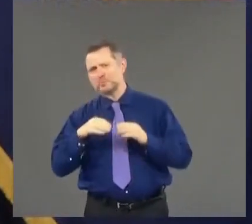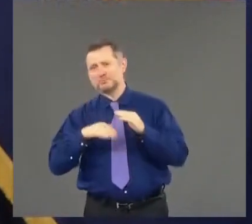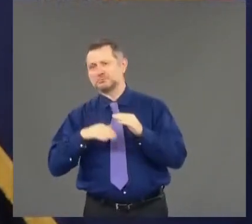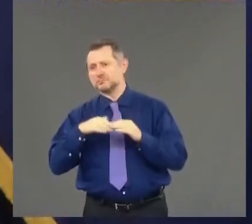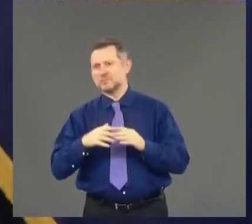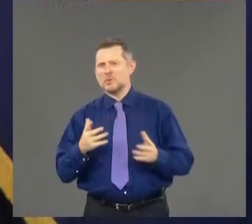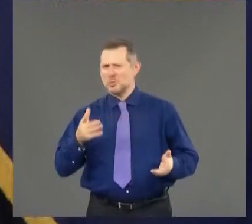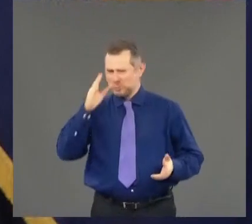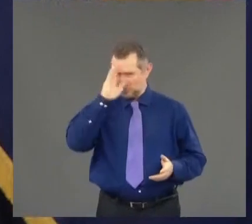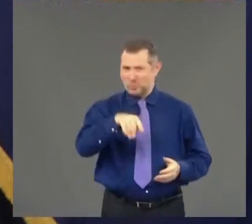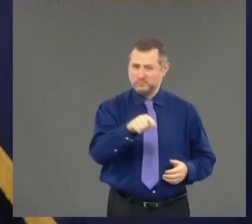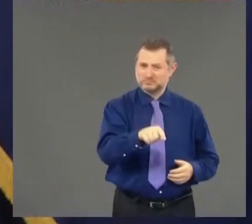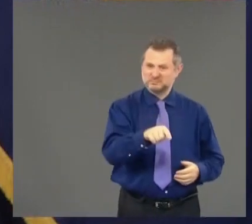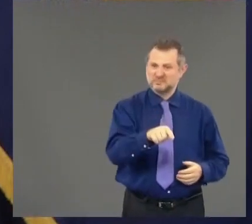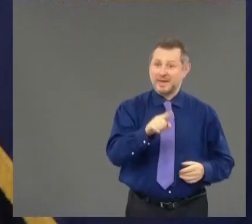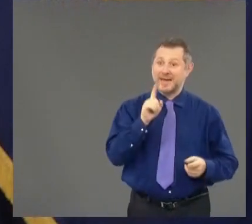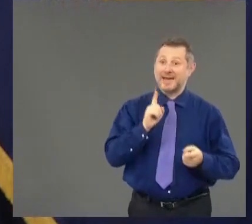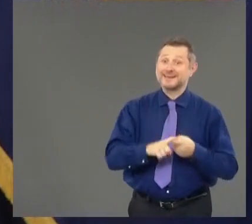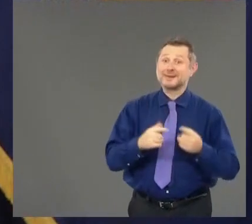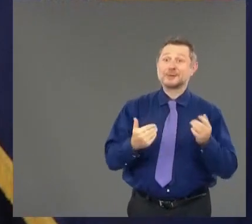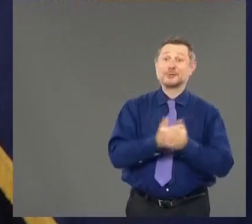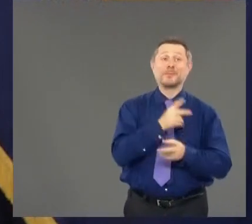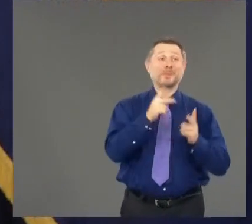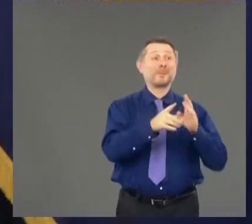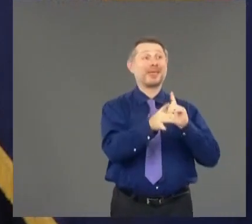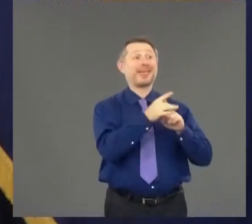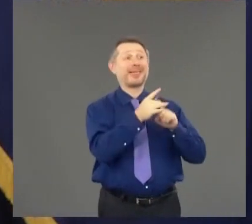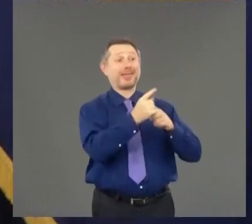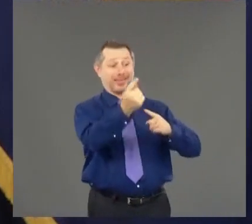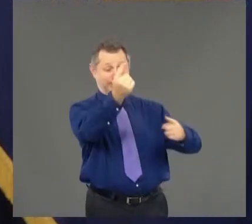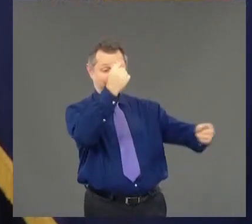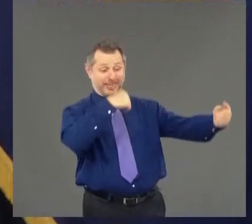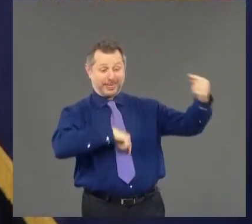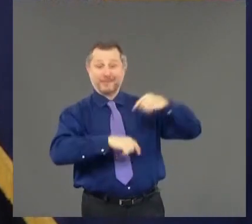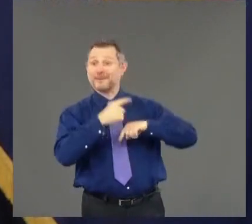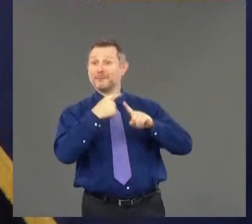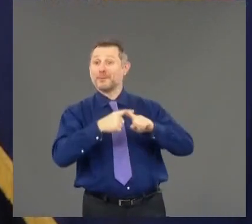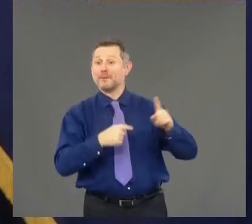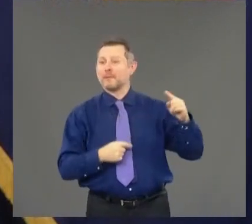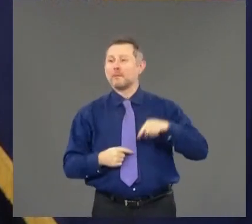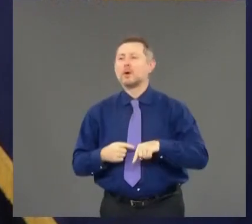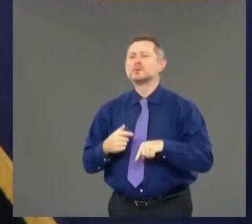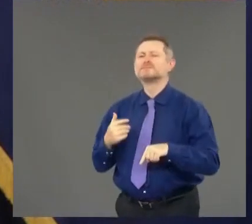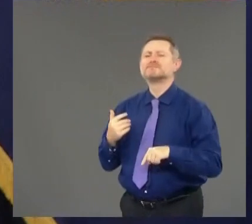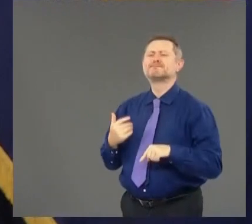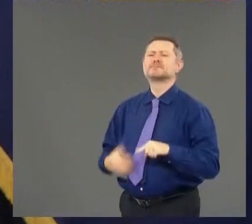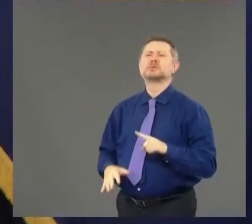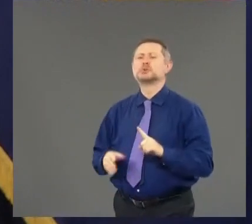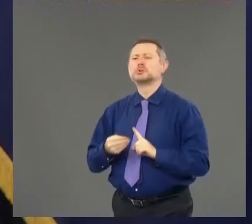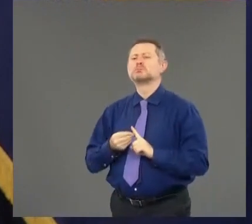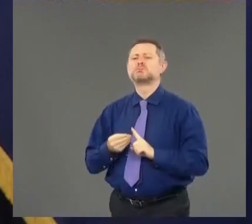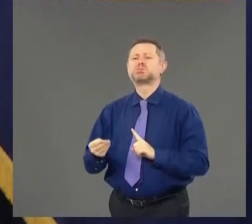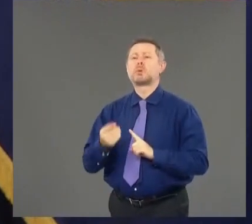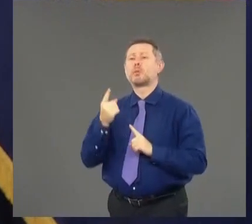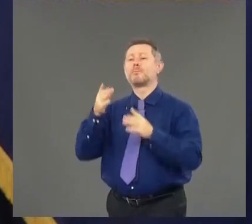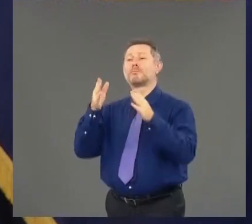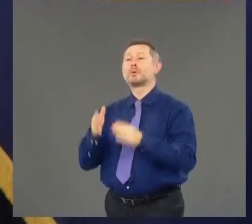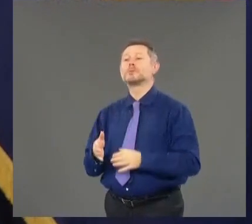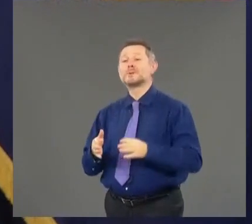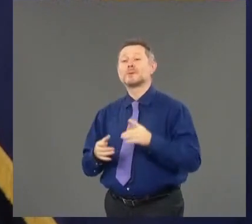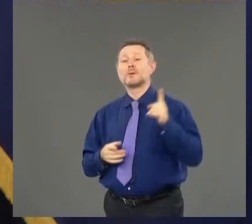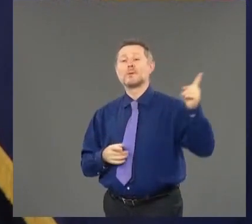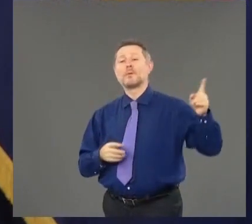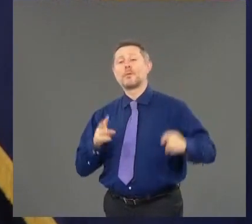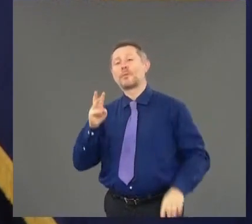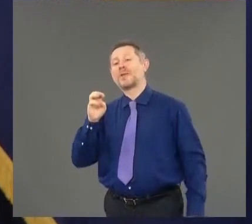person into the state. One person at the Westchester graduation,